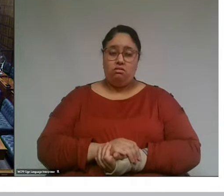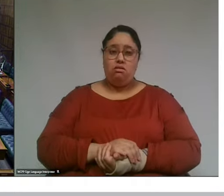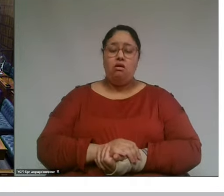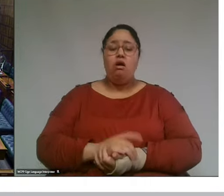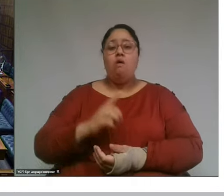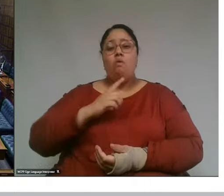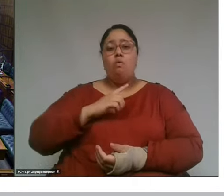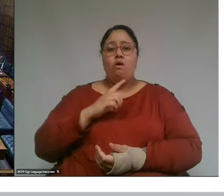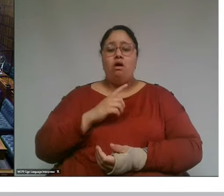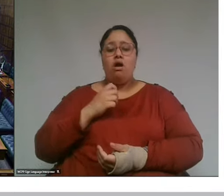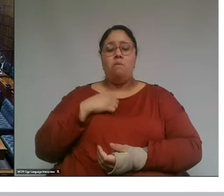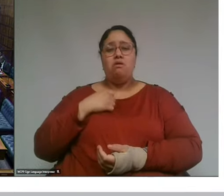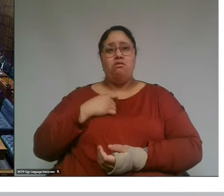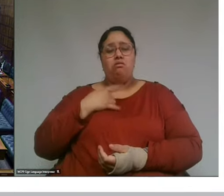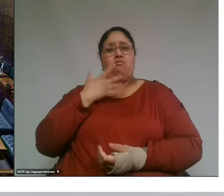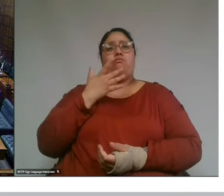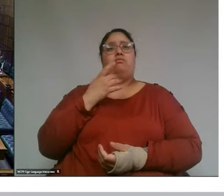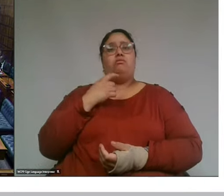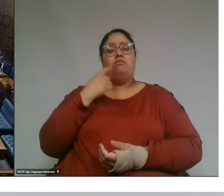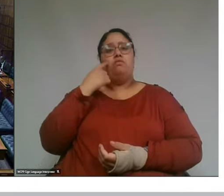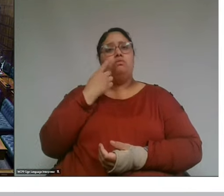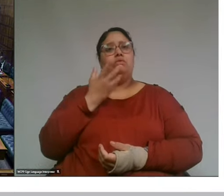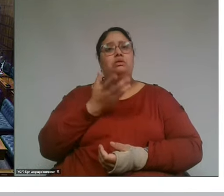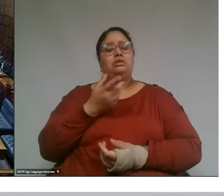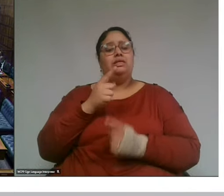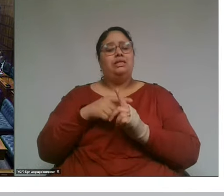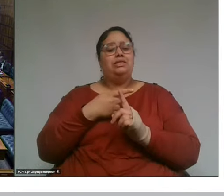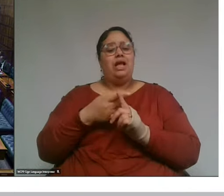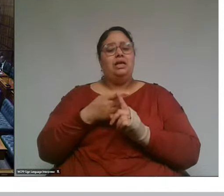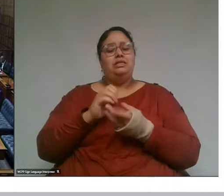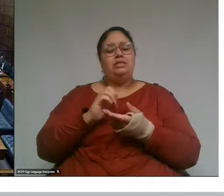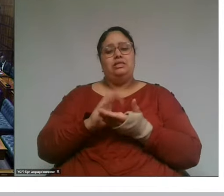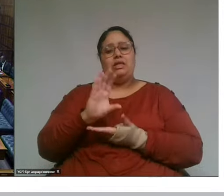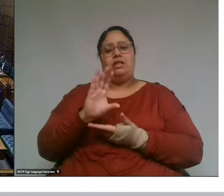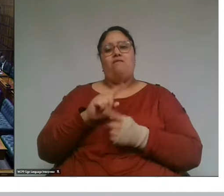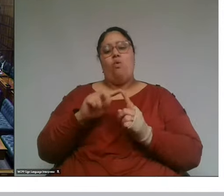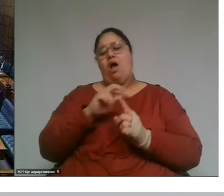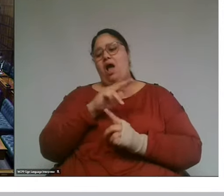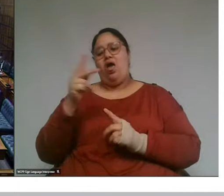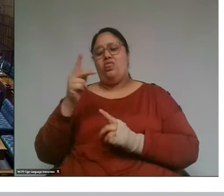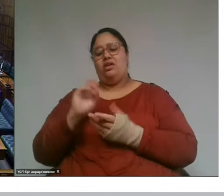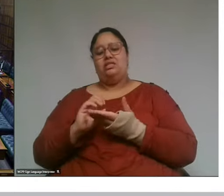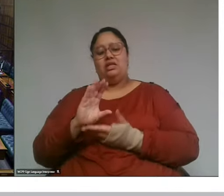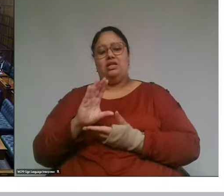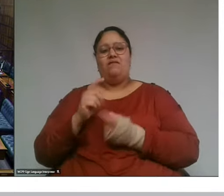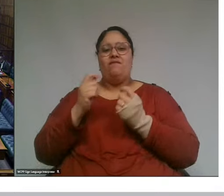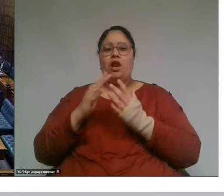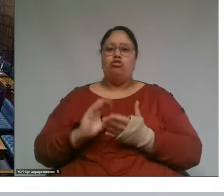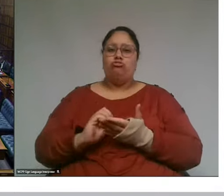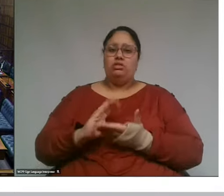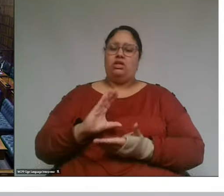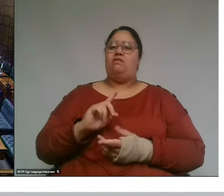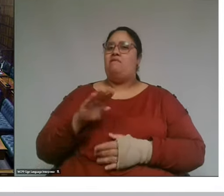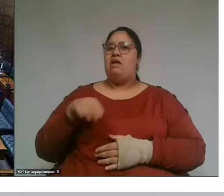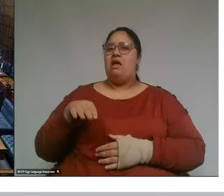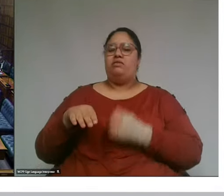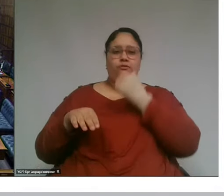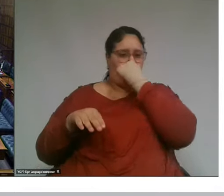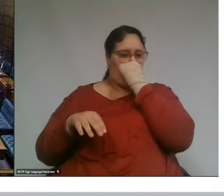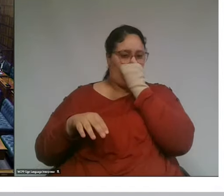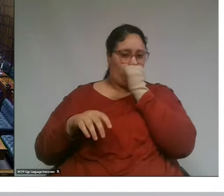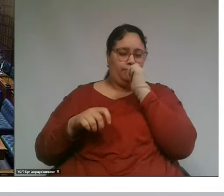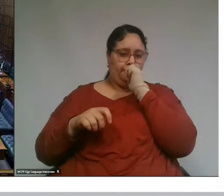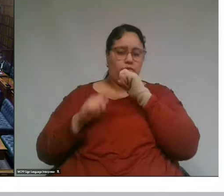my that's my impression those tax incentives or other incentives Financial incentives have not really